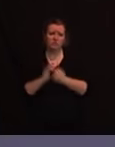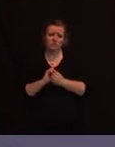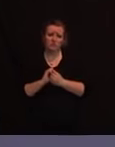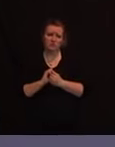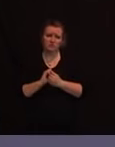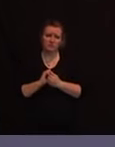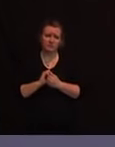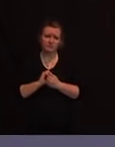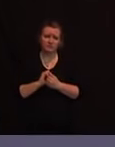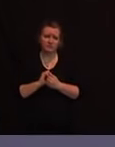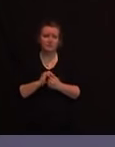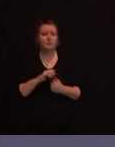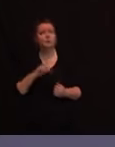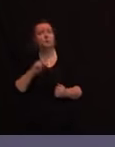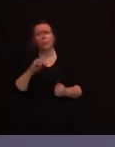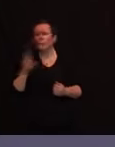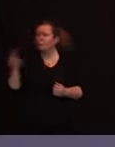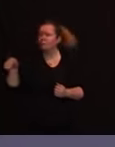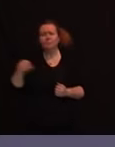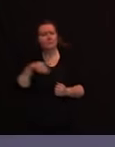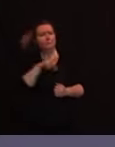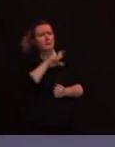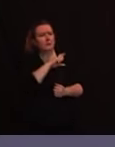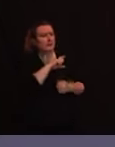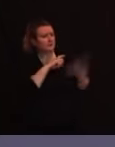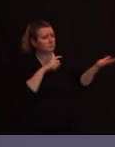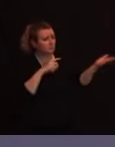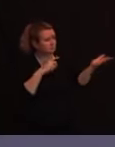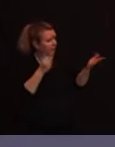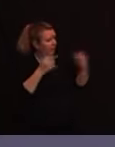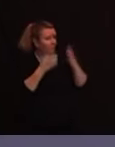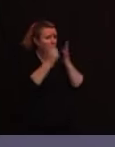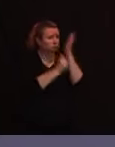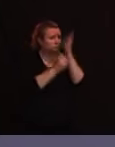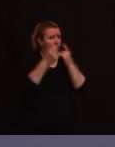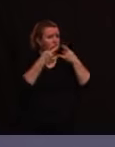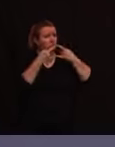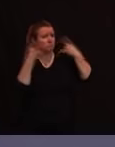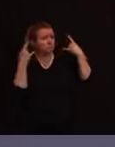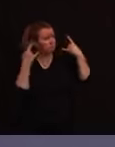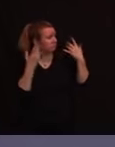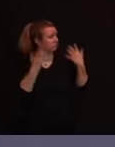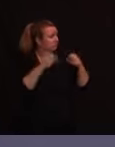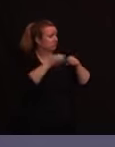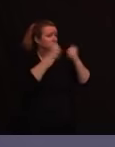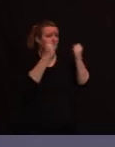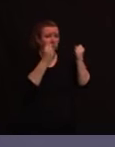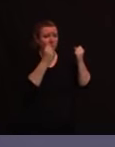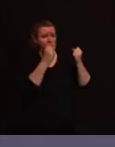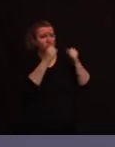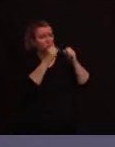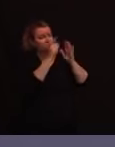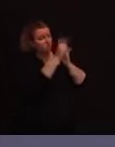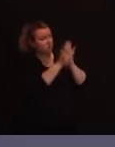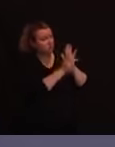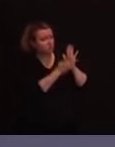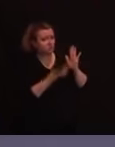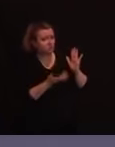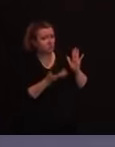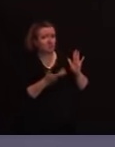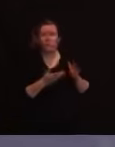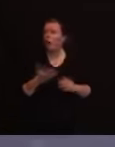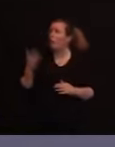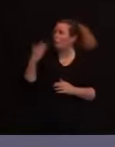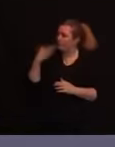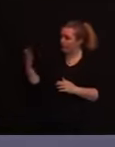got on compliance, PPE, capacity, or other matters of importance? And great to have you with us as always. Thank you, Governor, and